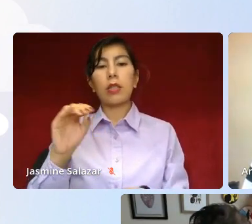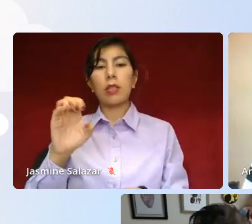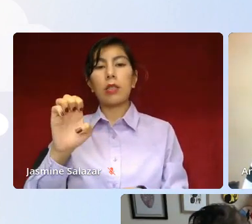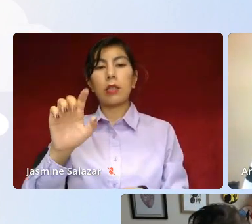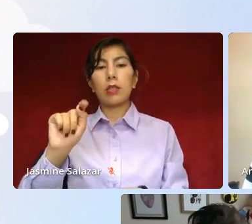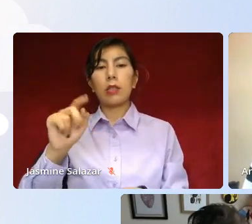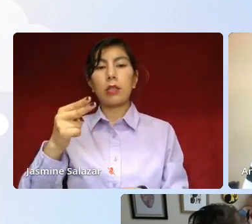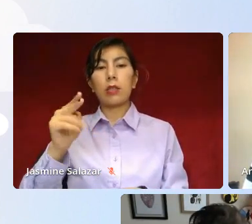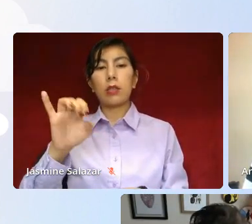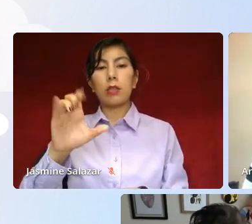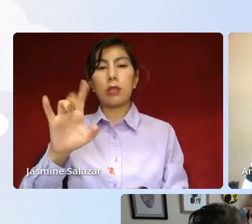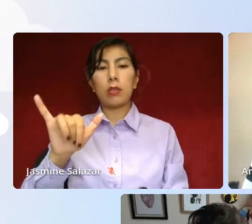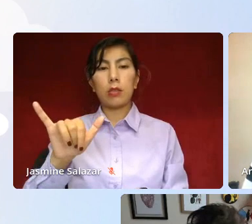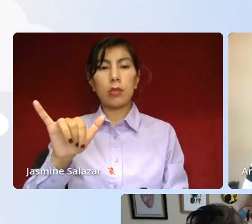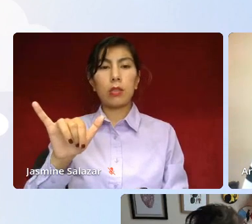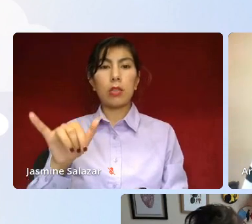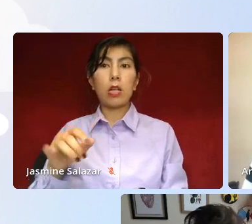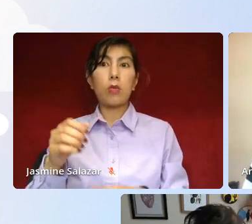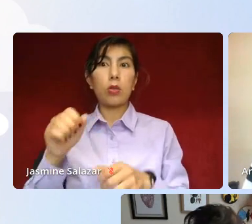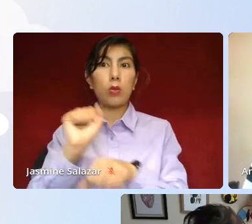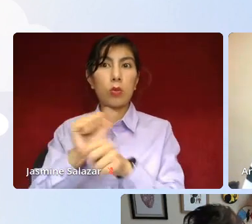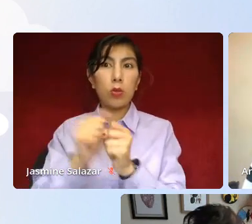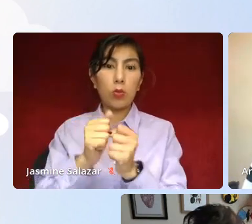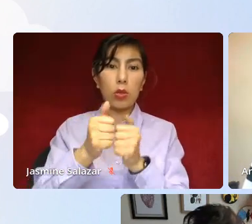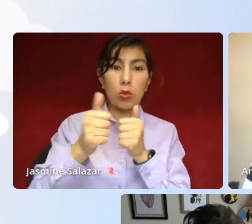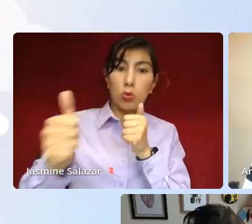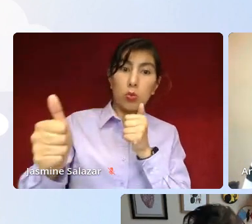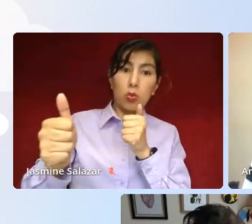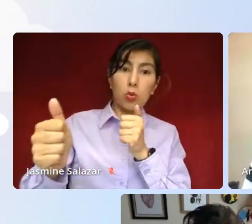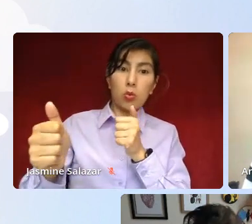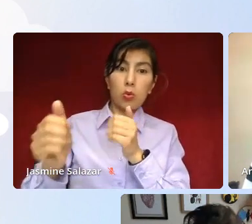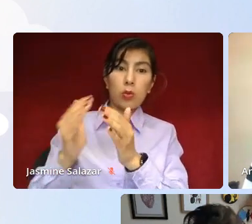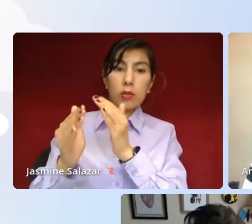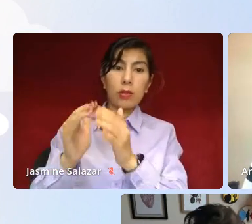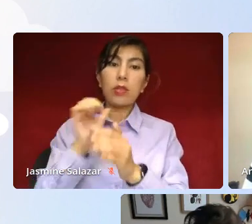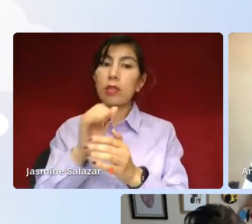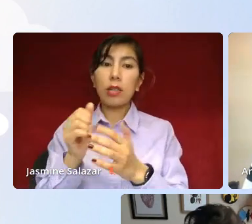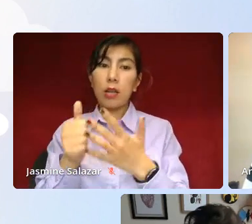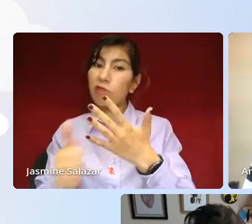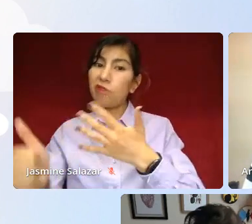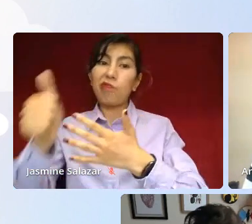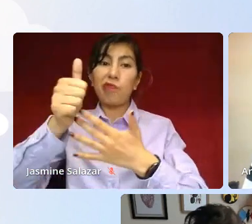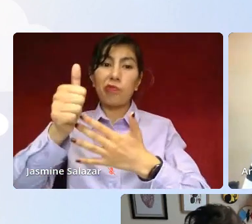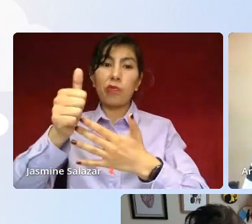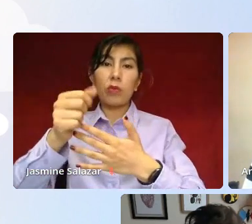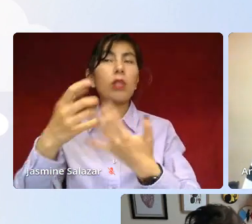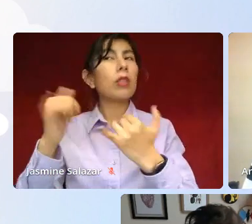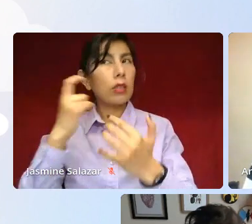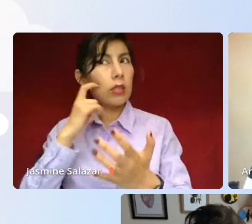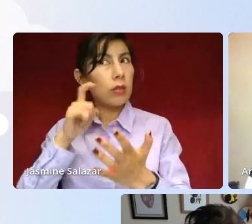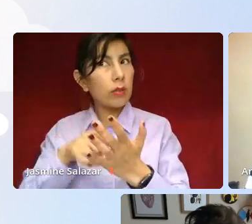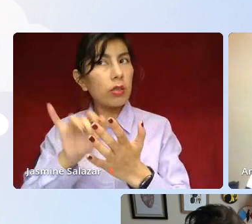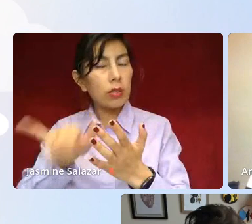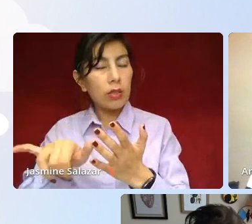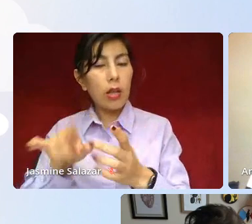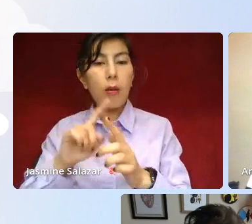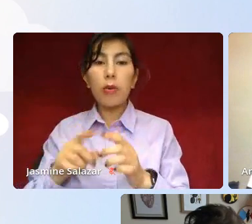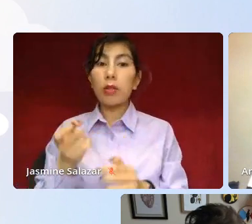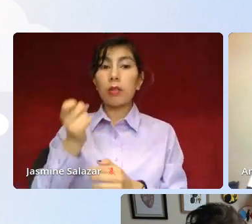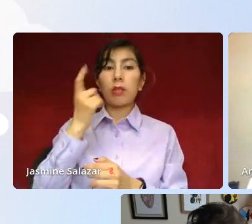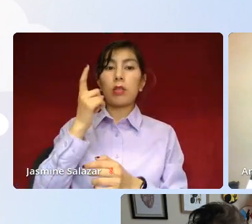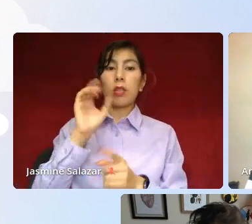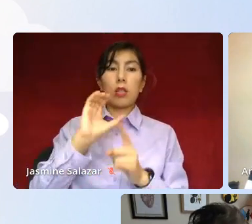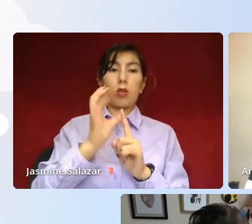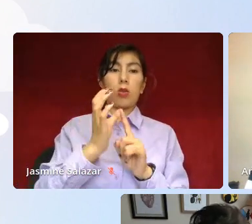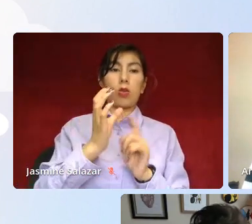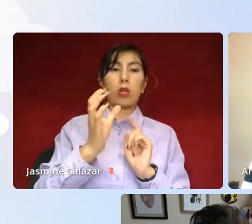rural communities, that's not always the primary factor. It is something to still pay attention to, but you have to understand the culture. How